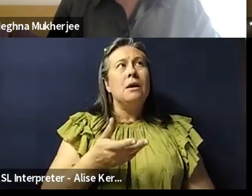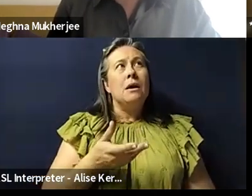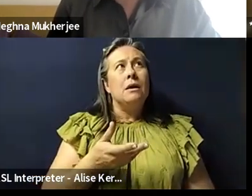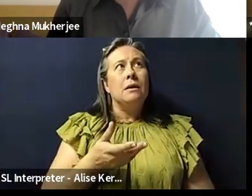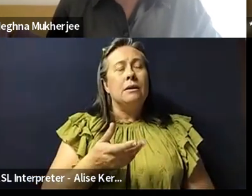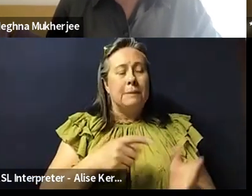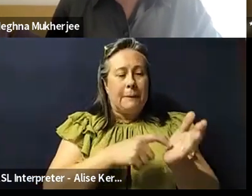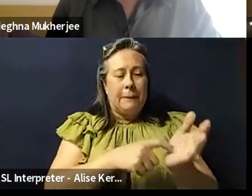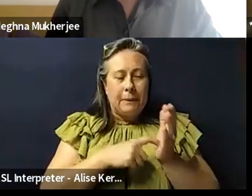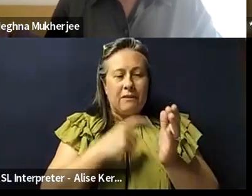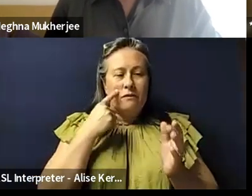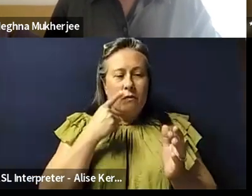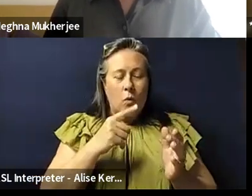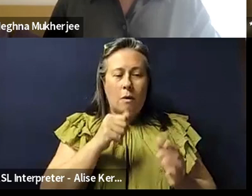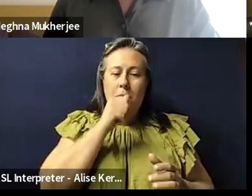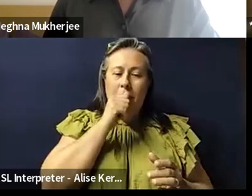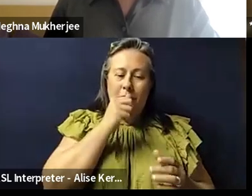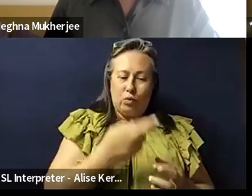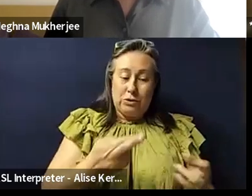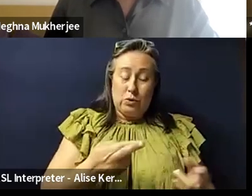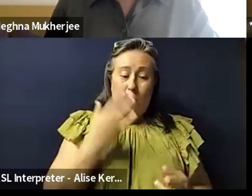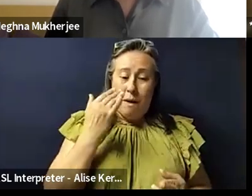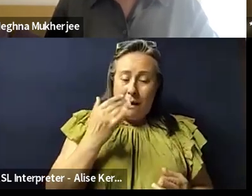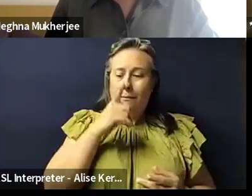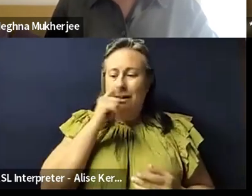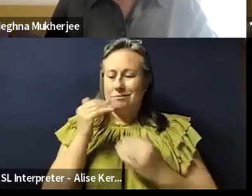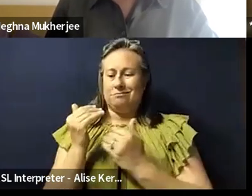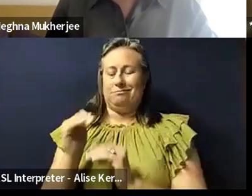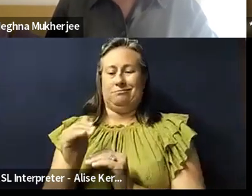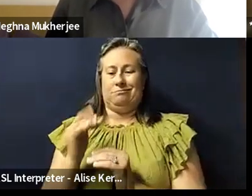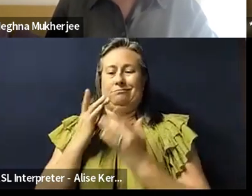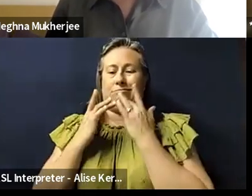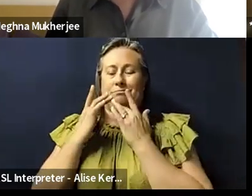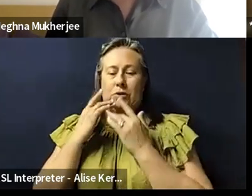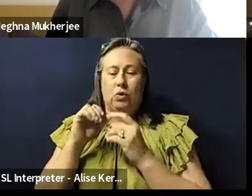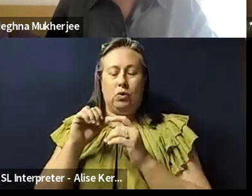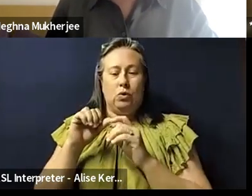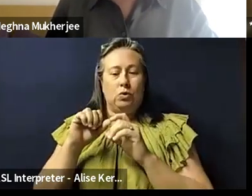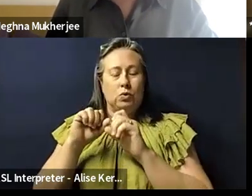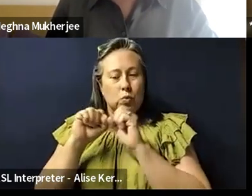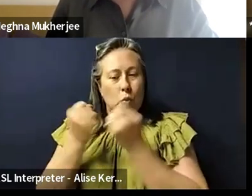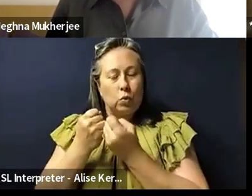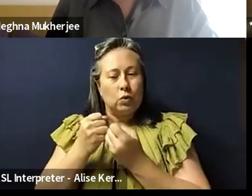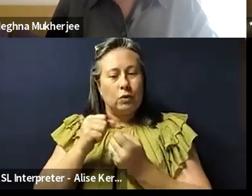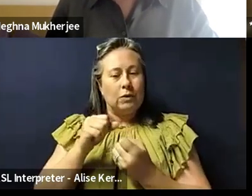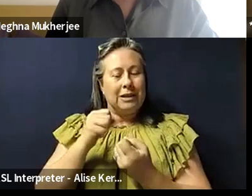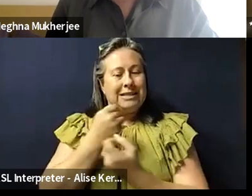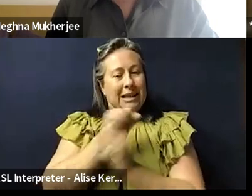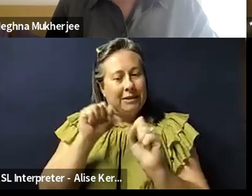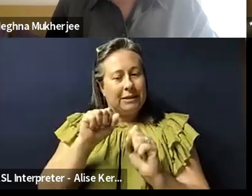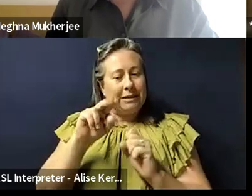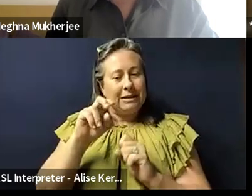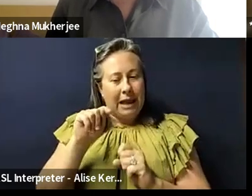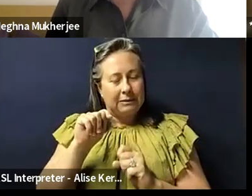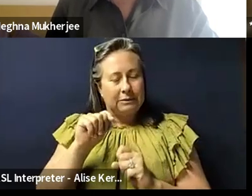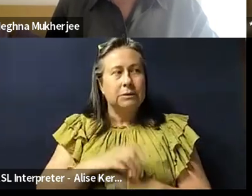the demand for private resources is because of a lack of social safety nets. On top of that, I think one of